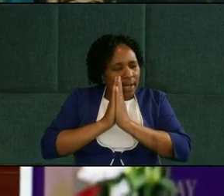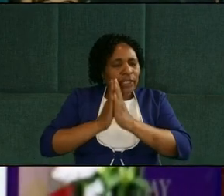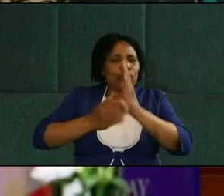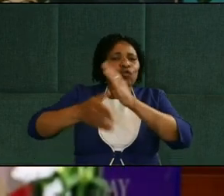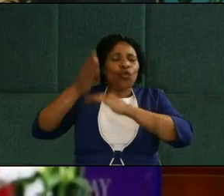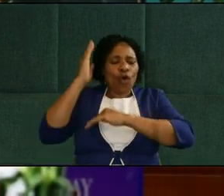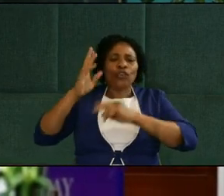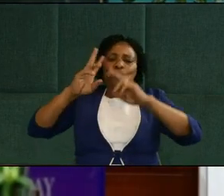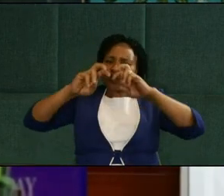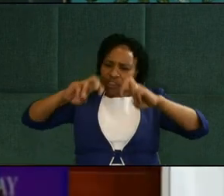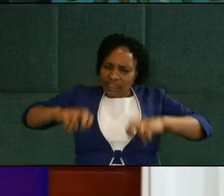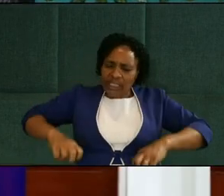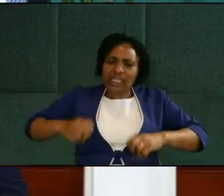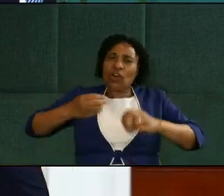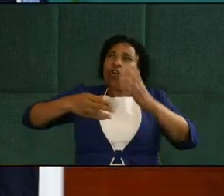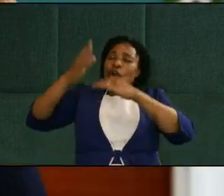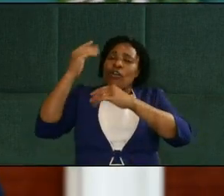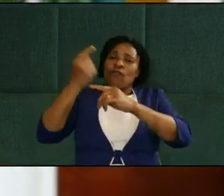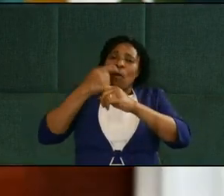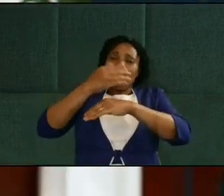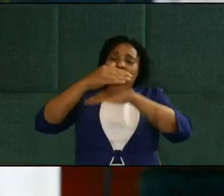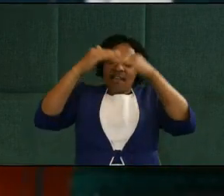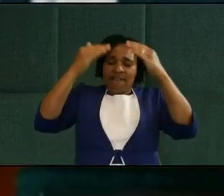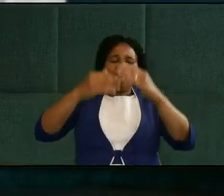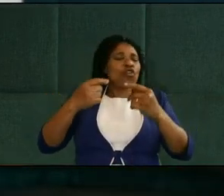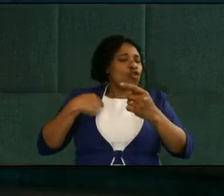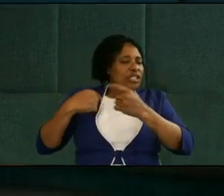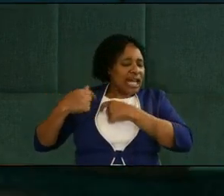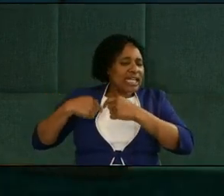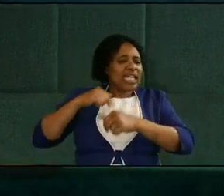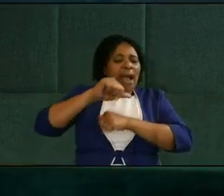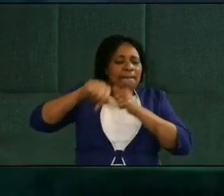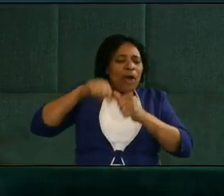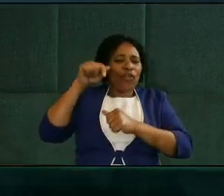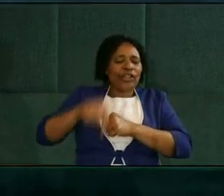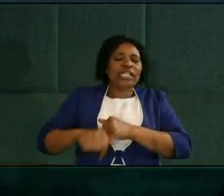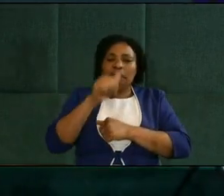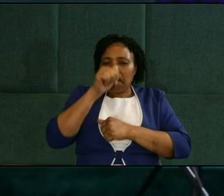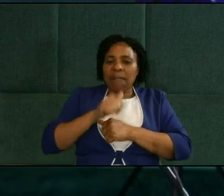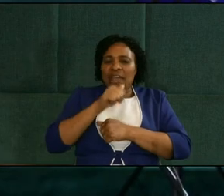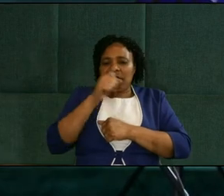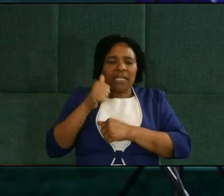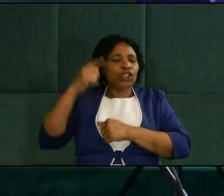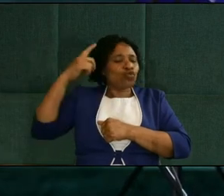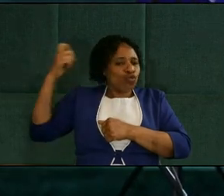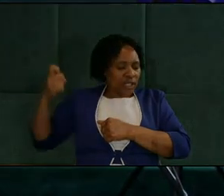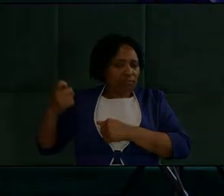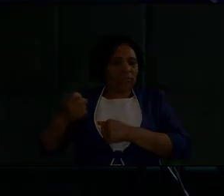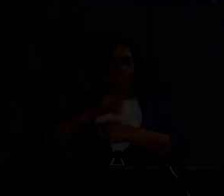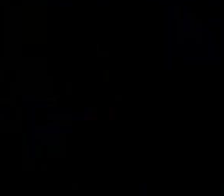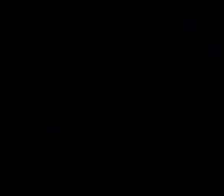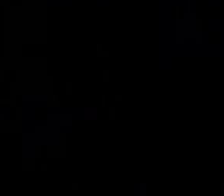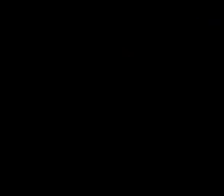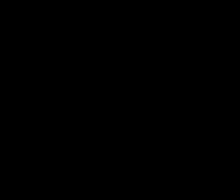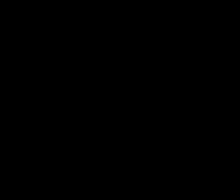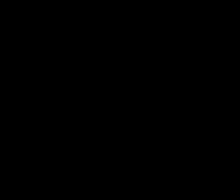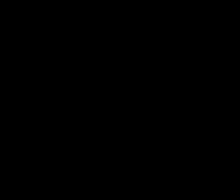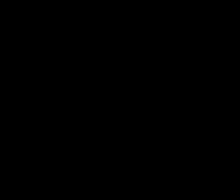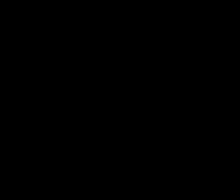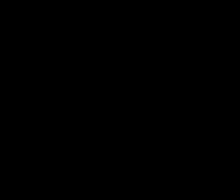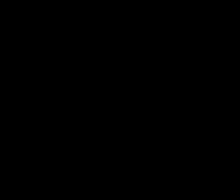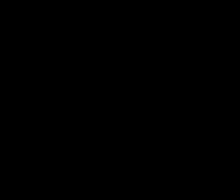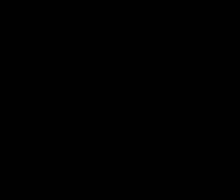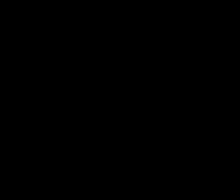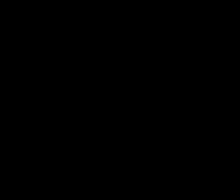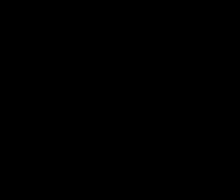seek mercies from the God of heaven concerning this secret which the king had. Verse 19, they